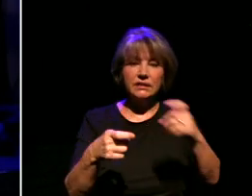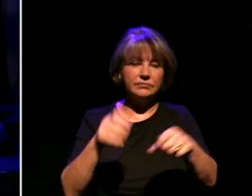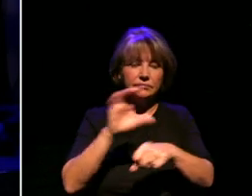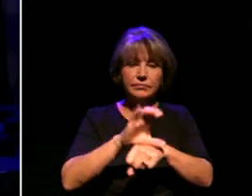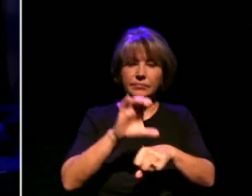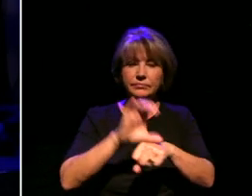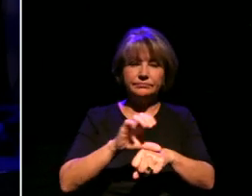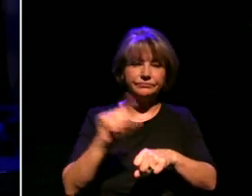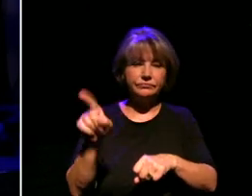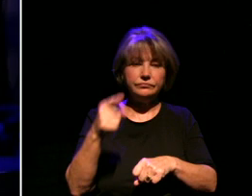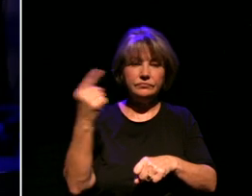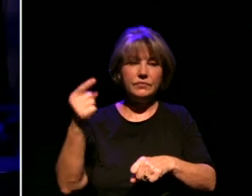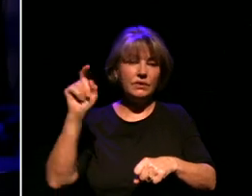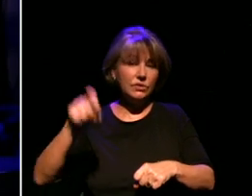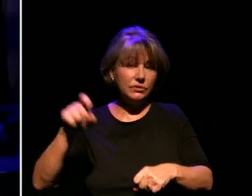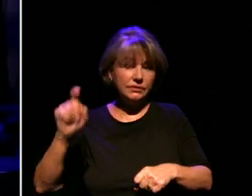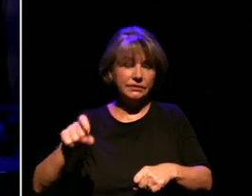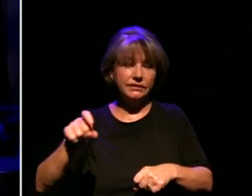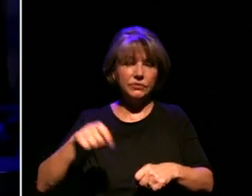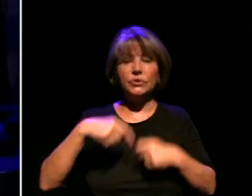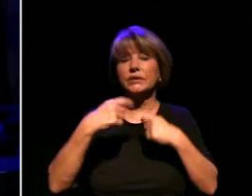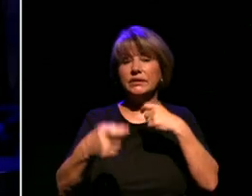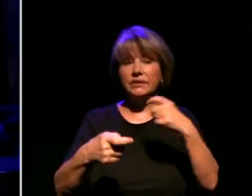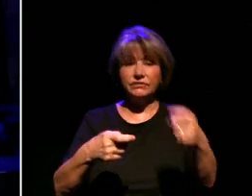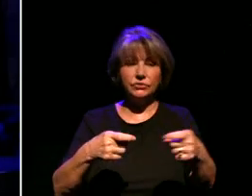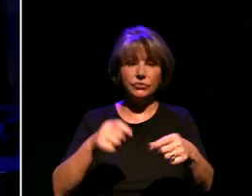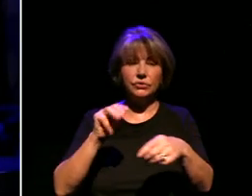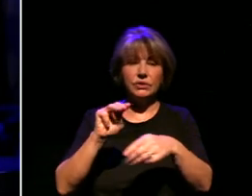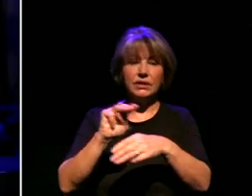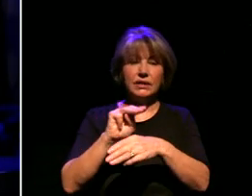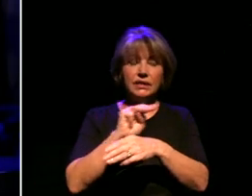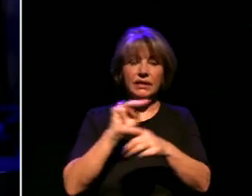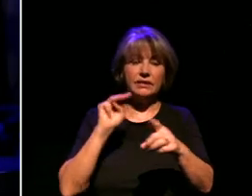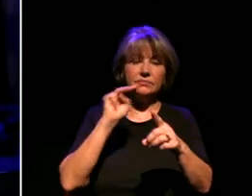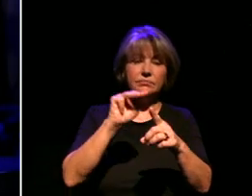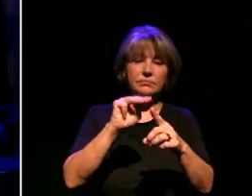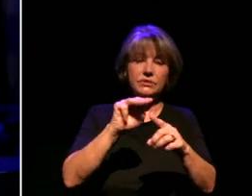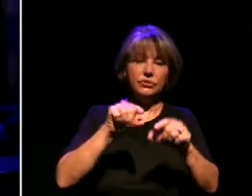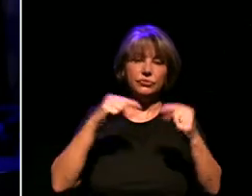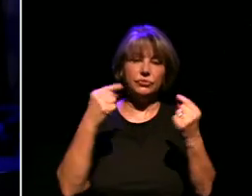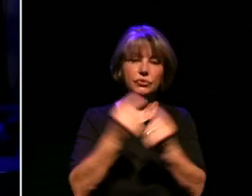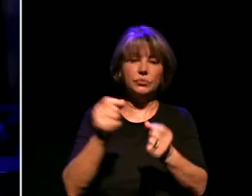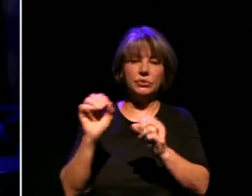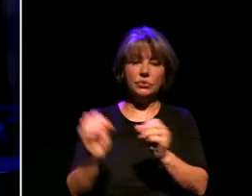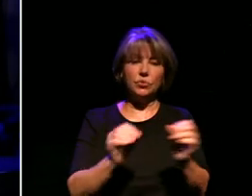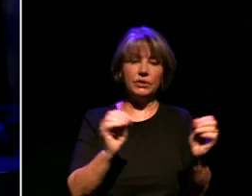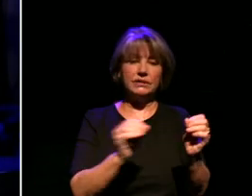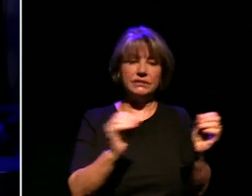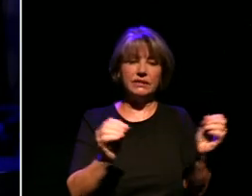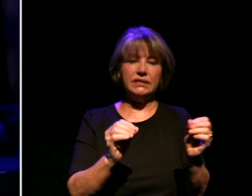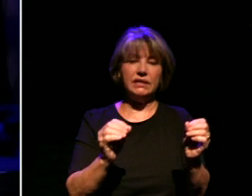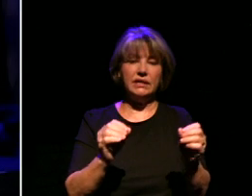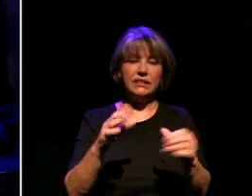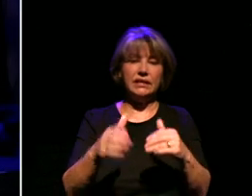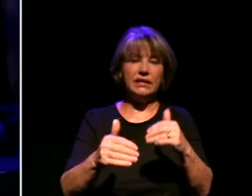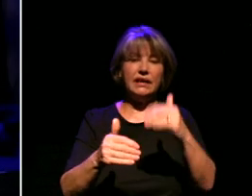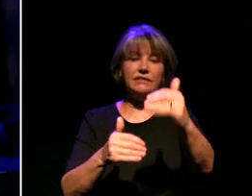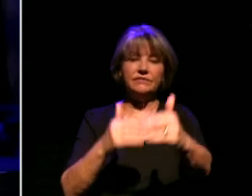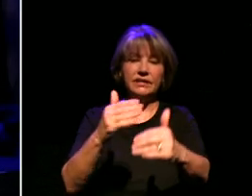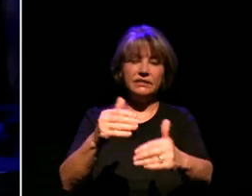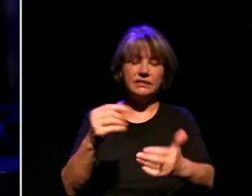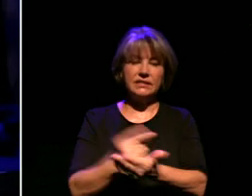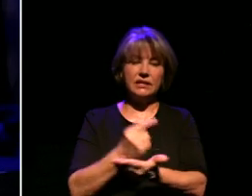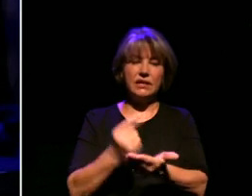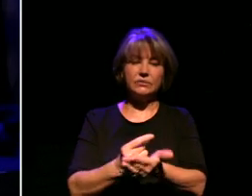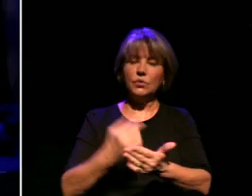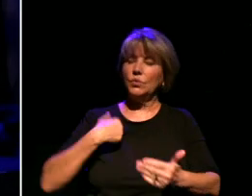giving to someone in need, where it's giving to a mission group or giving to an organization that advances the gospel. I mean, we all